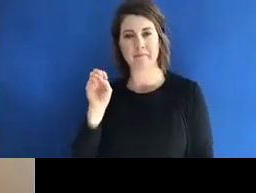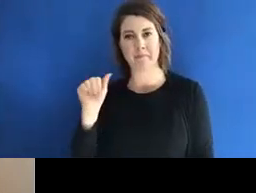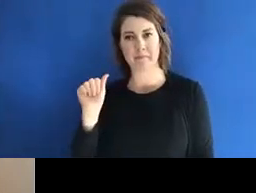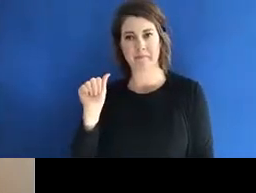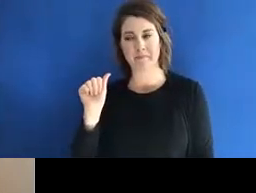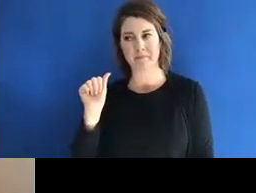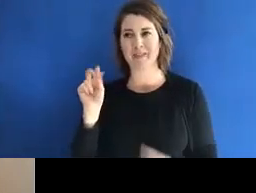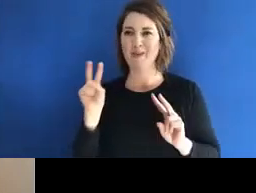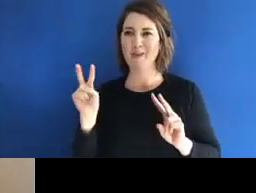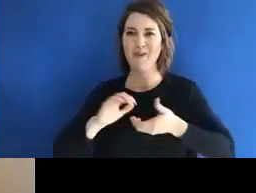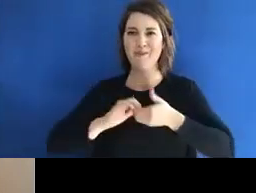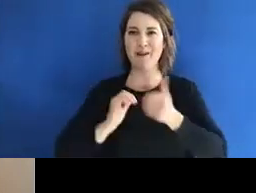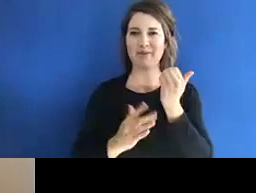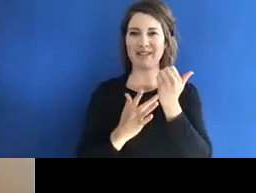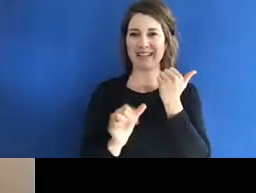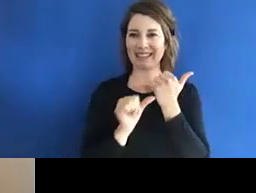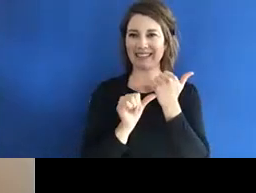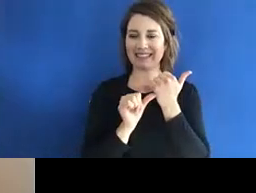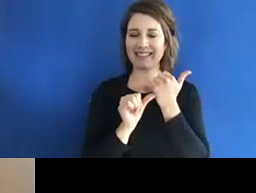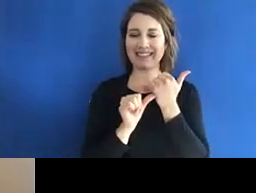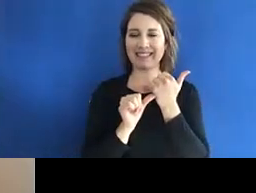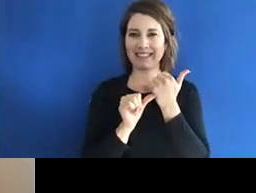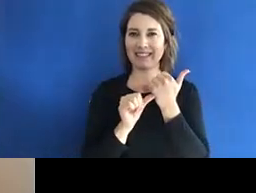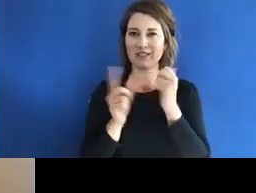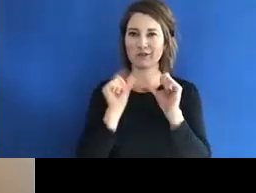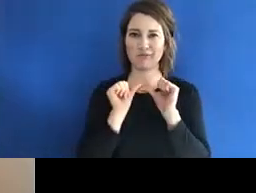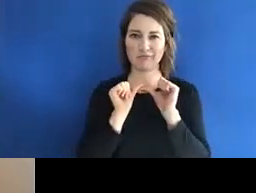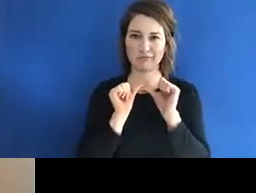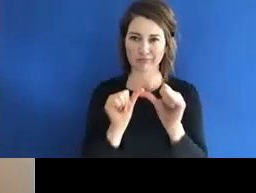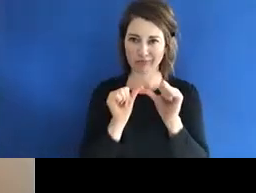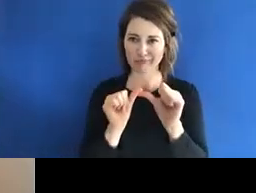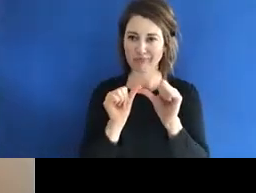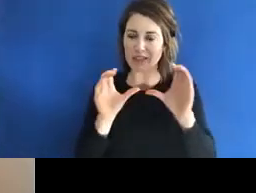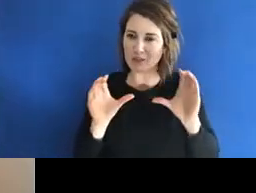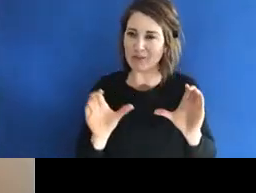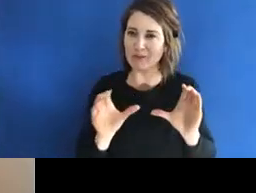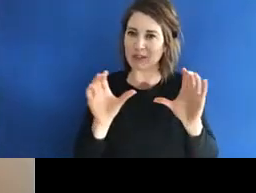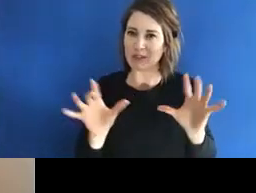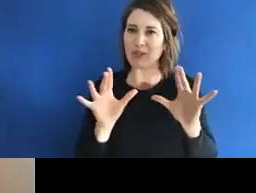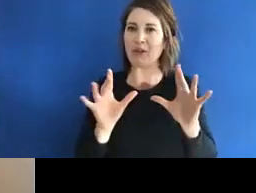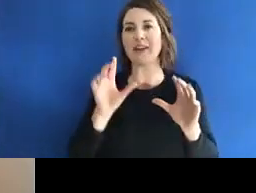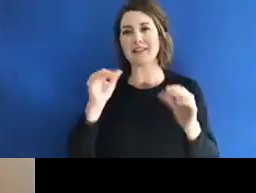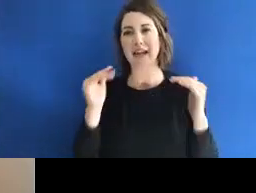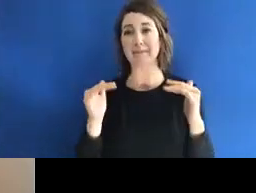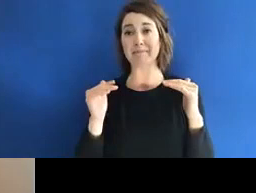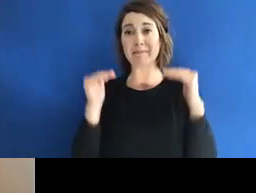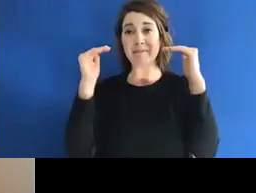partnering with our technical assistance providers to continue to encourage continuous improvement on this